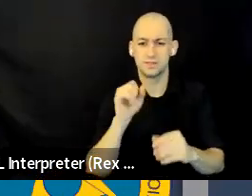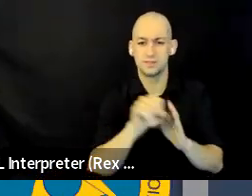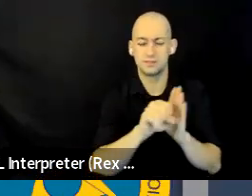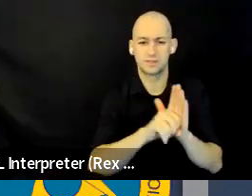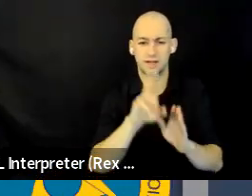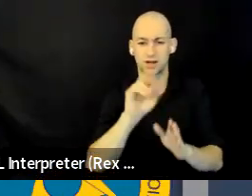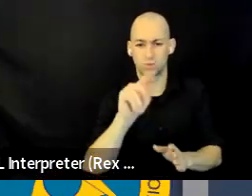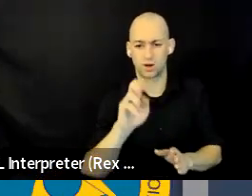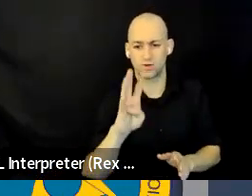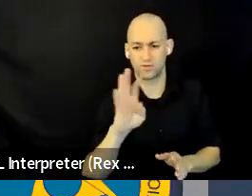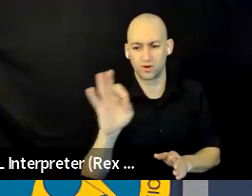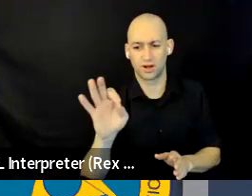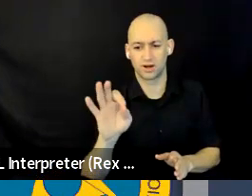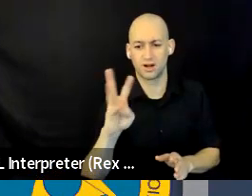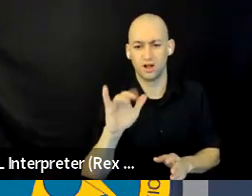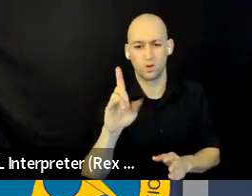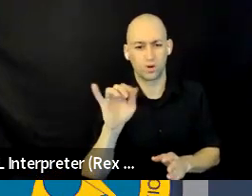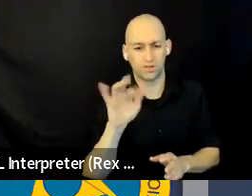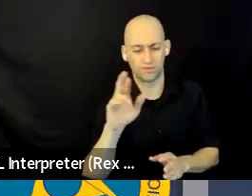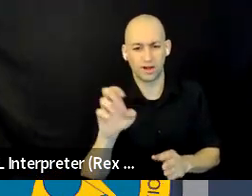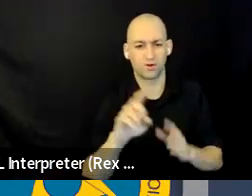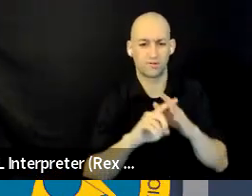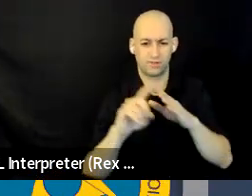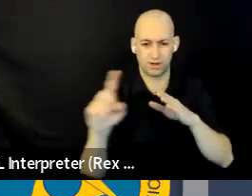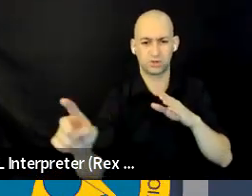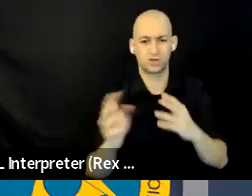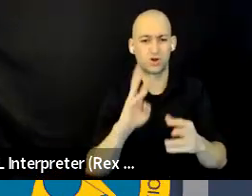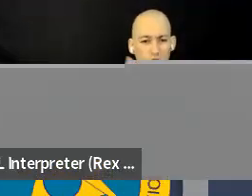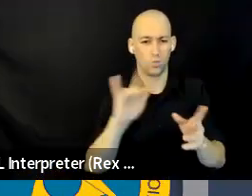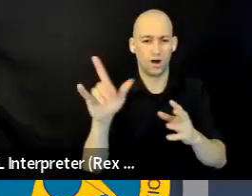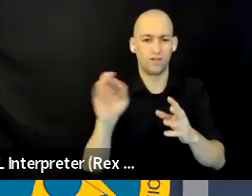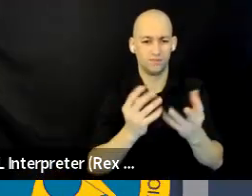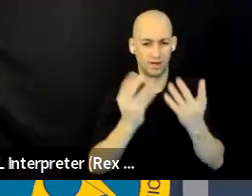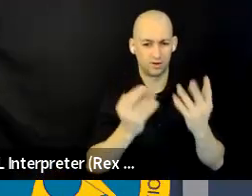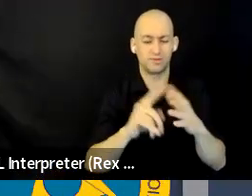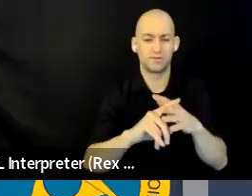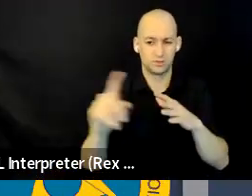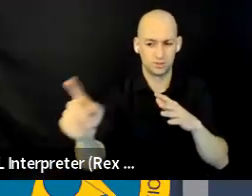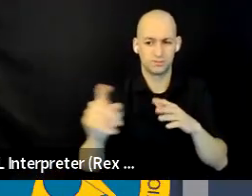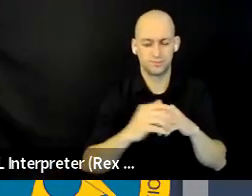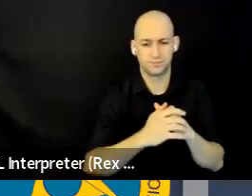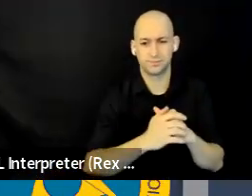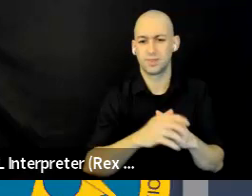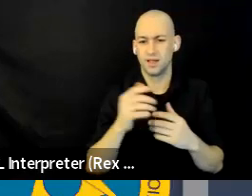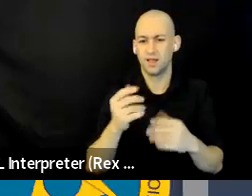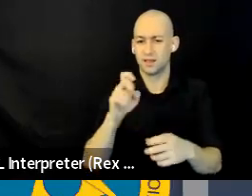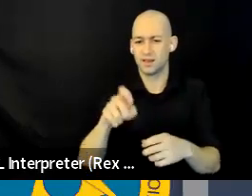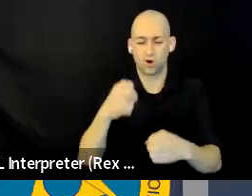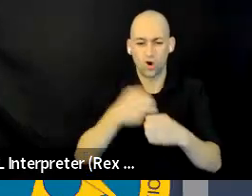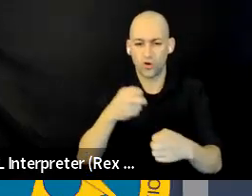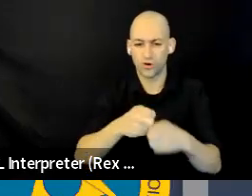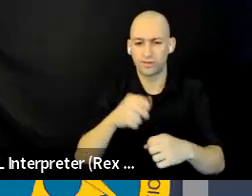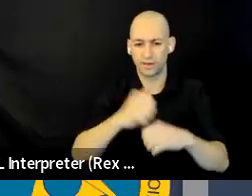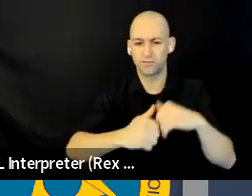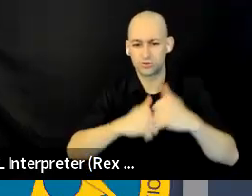Valley Wildfire Evacuation Route project. And this project will improve resiliency by hardening the infrastructure along the highway